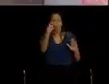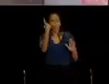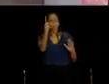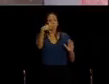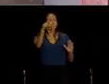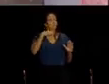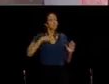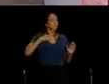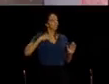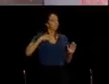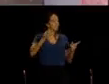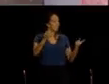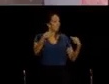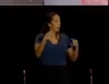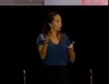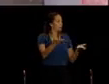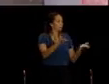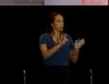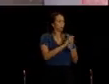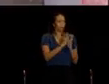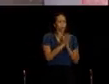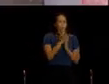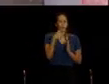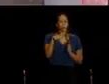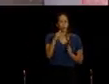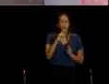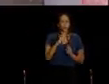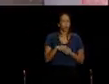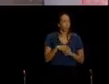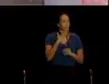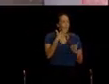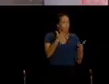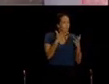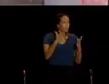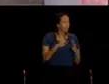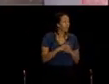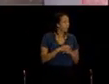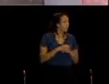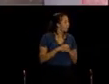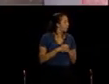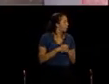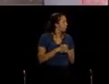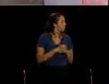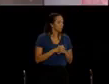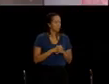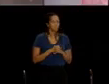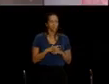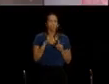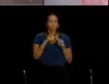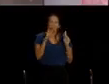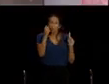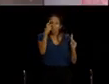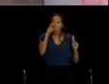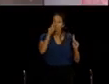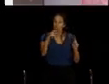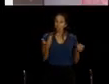Youth Council members will deliver for you. Thank you so much. But you must be present to win the raffle